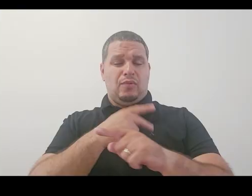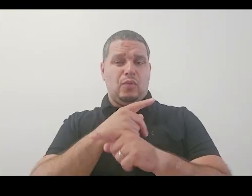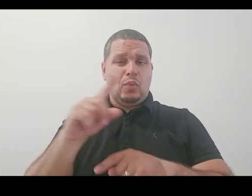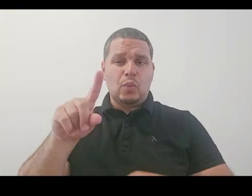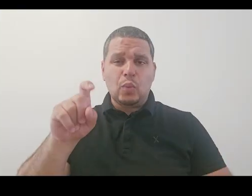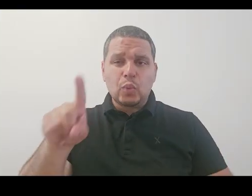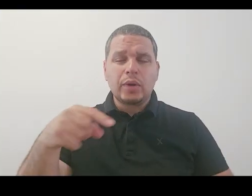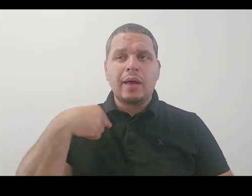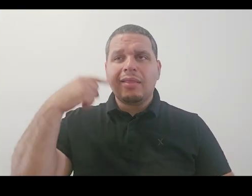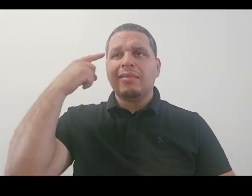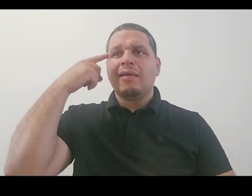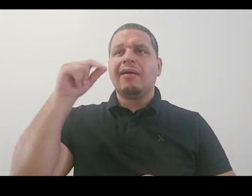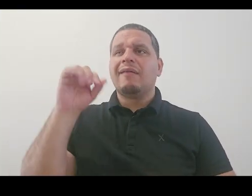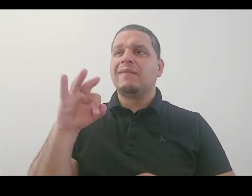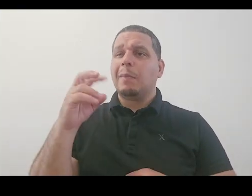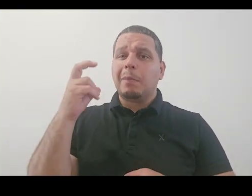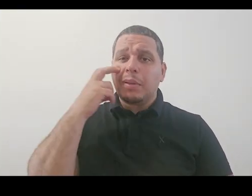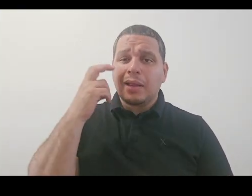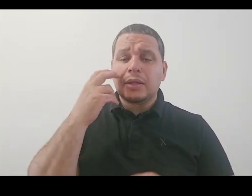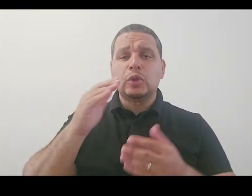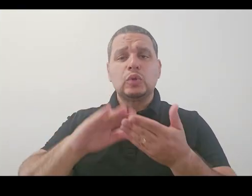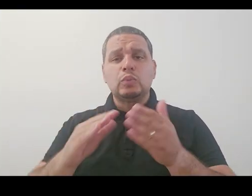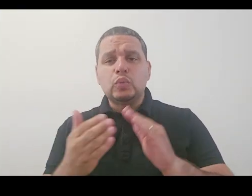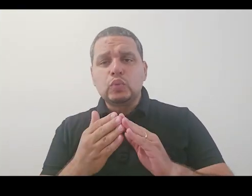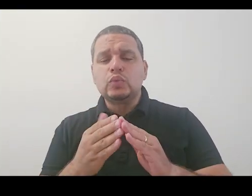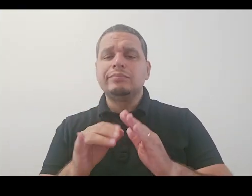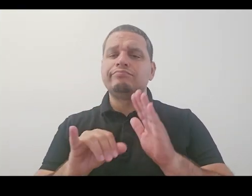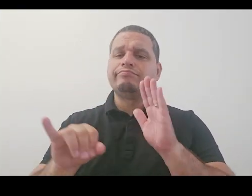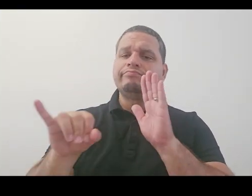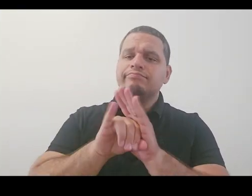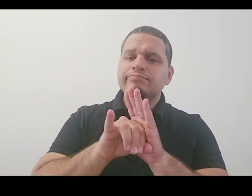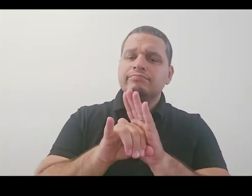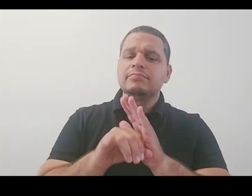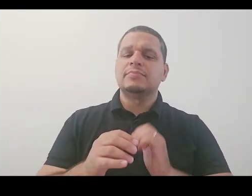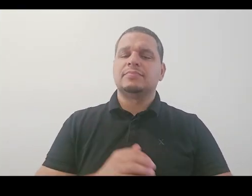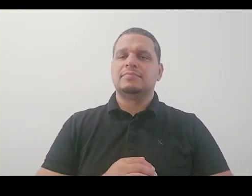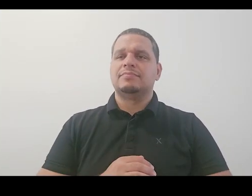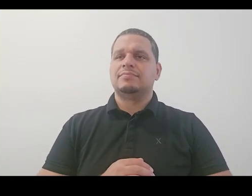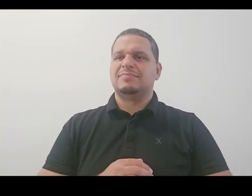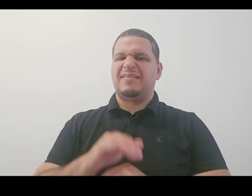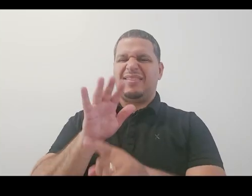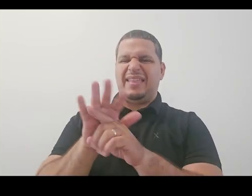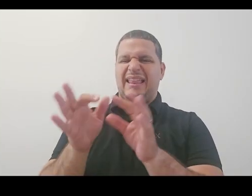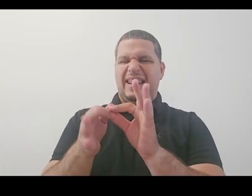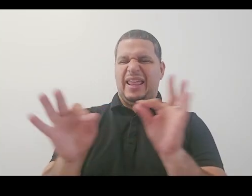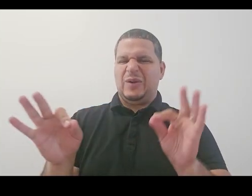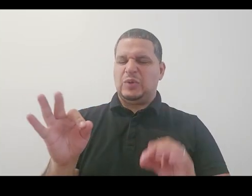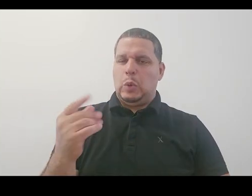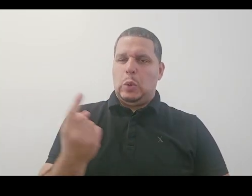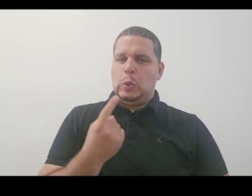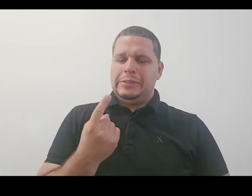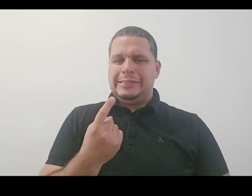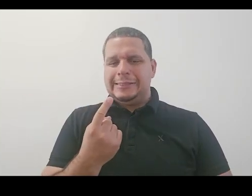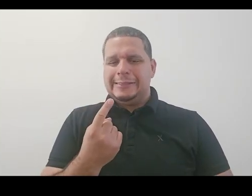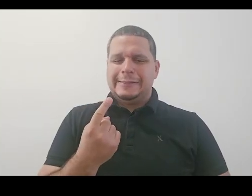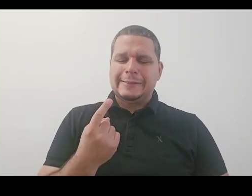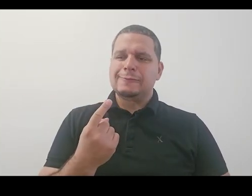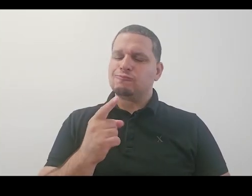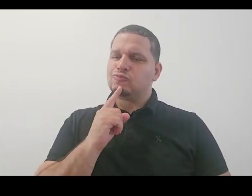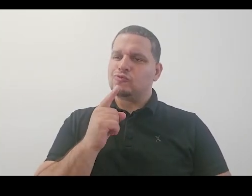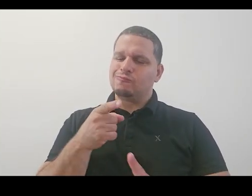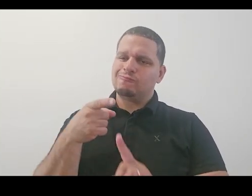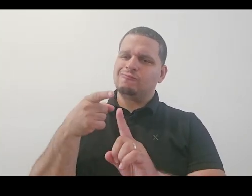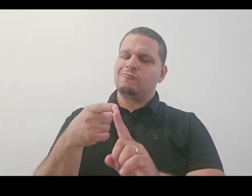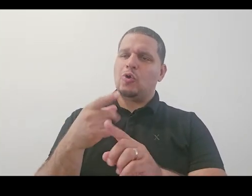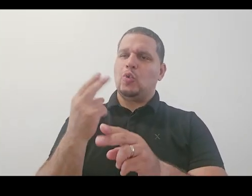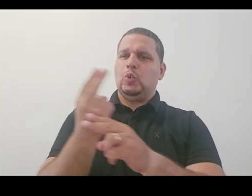about blindness and community and identity, the language nerd in me really hones